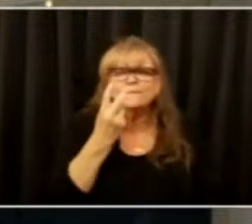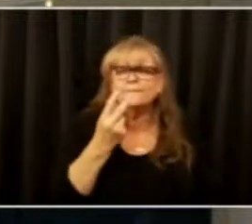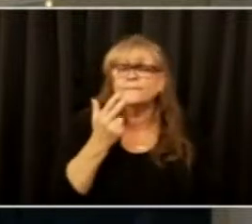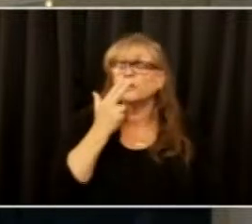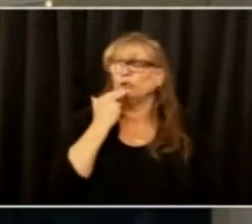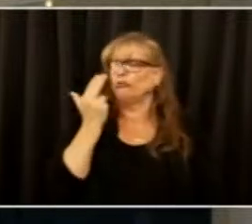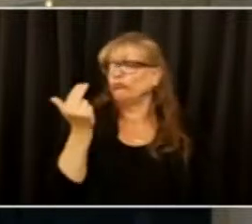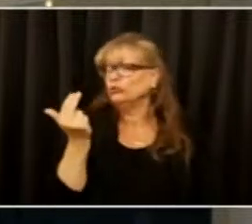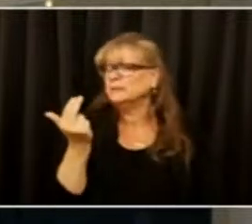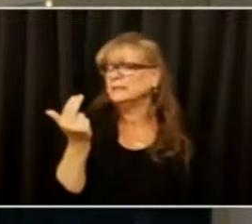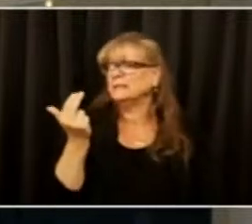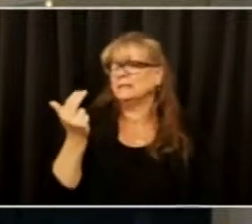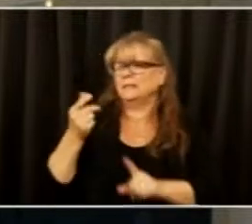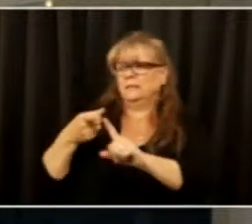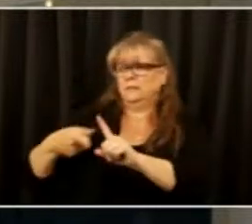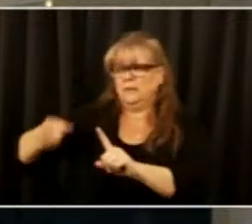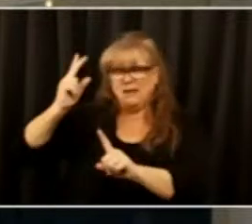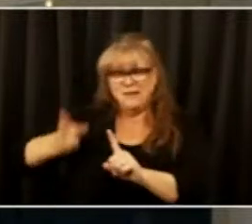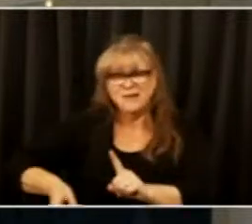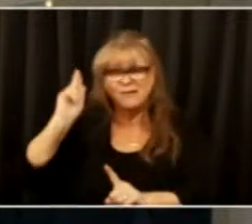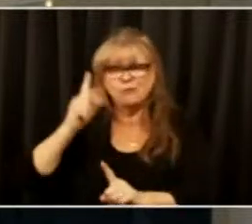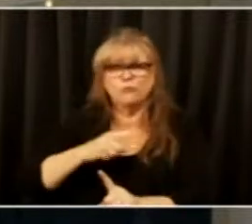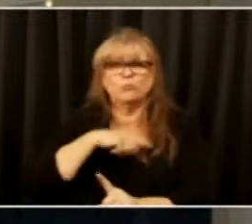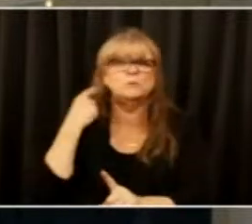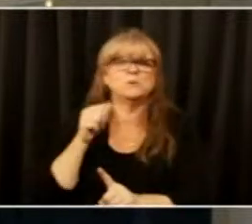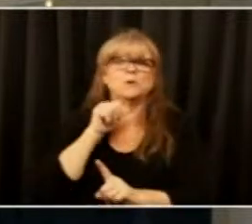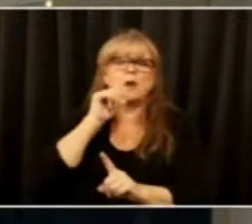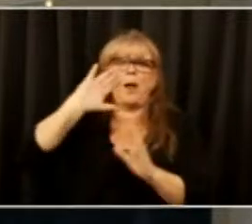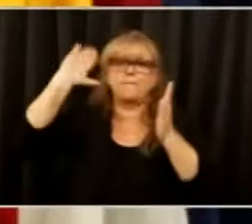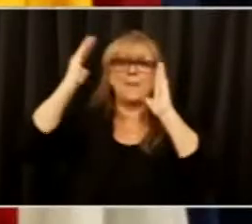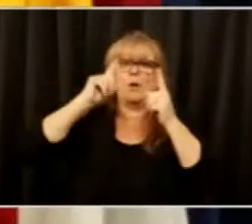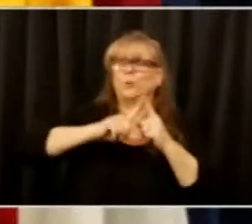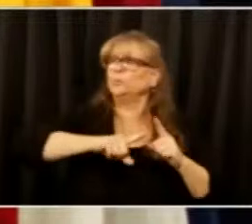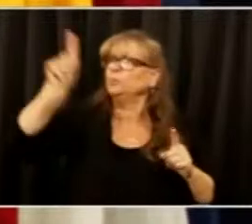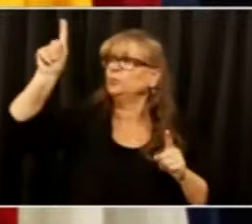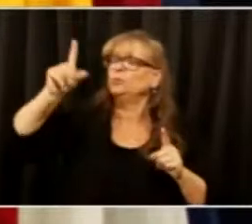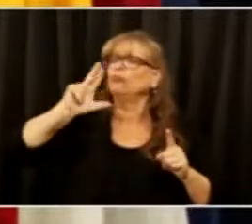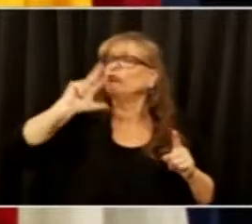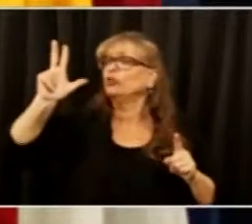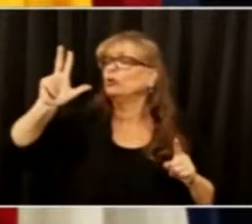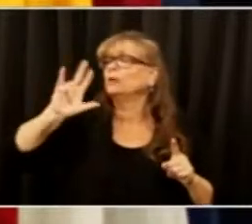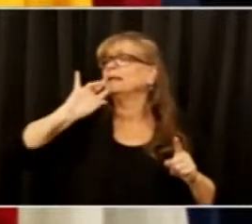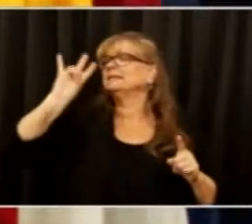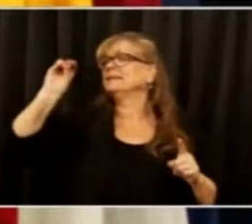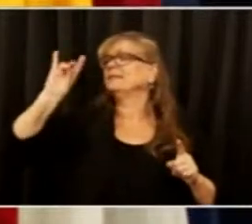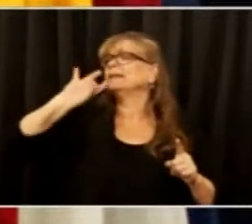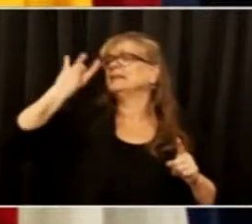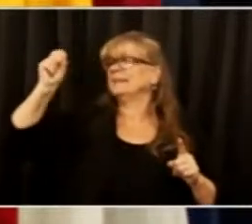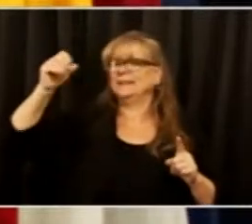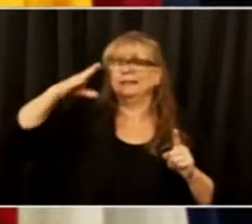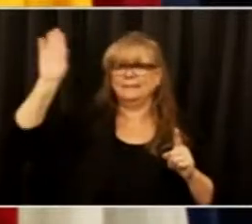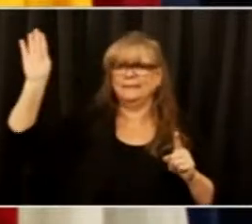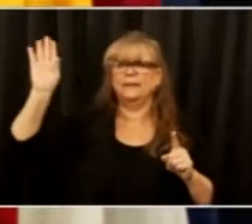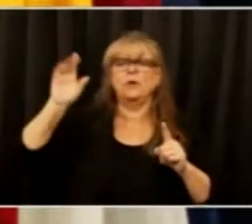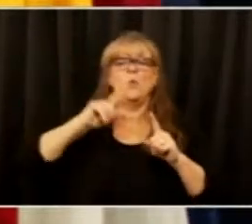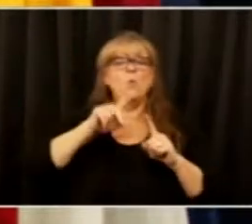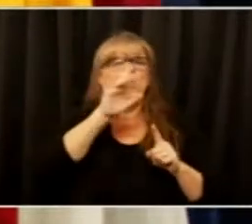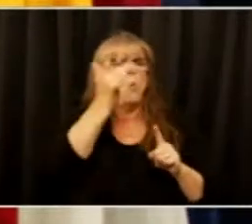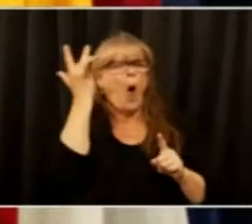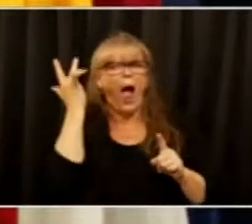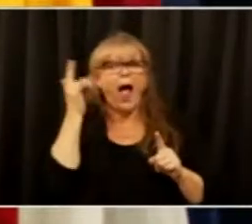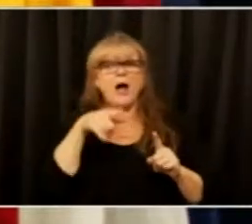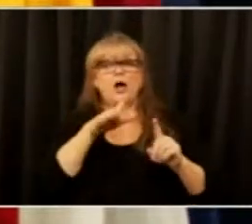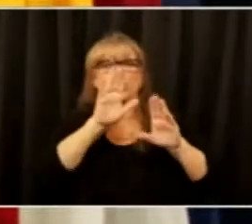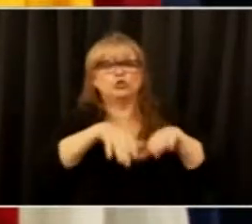40s, and certainly not as much at risk as people in their 70s and 80s, why should kids 12 and up get vaccinated? Why should their parents make